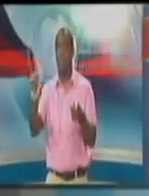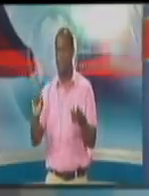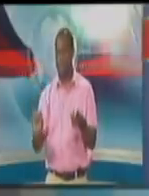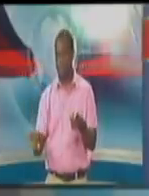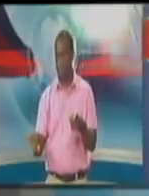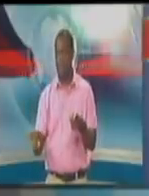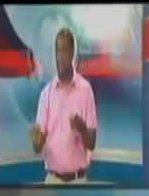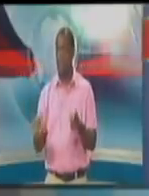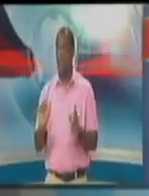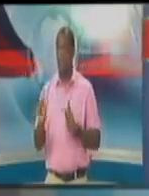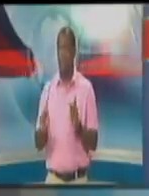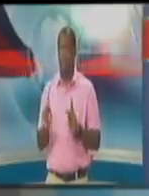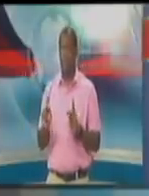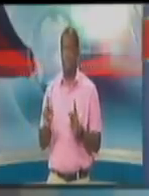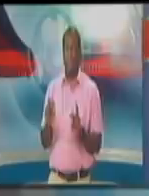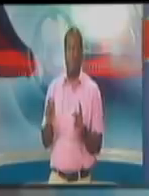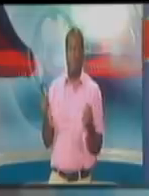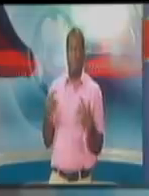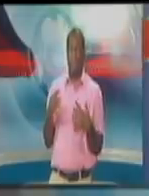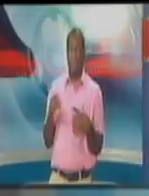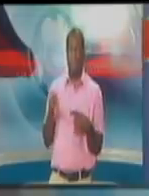and what is the protocol with that?